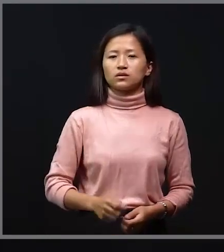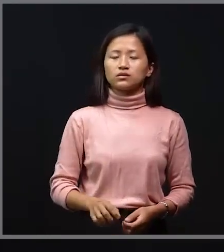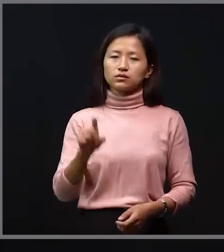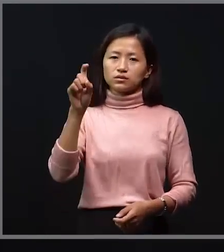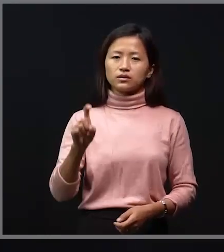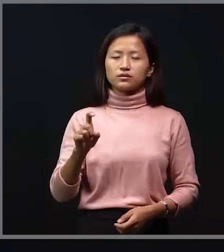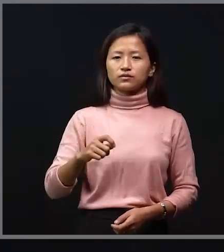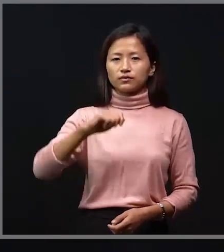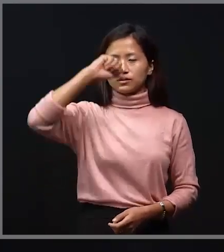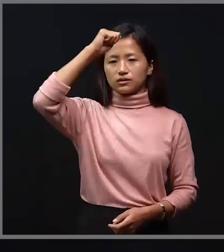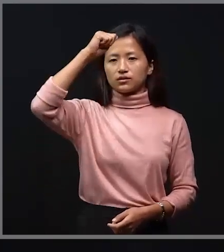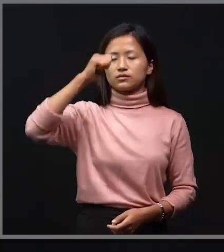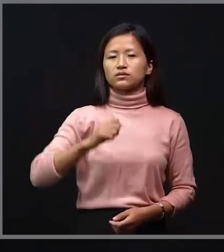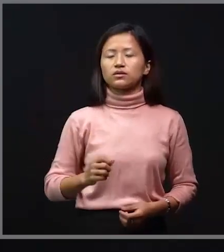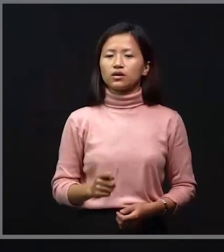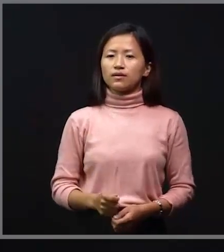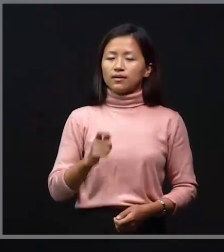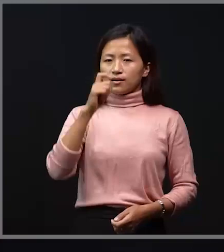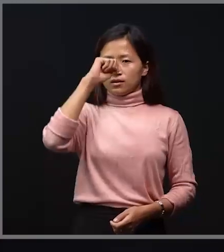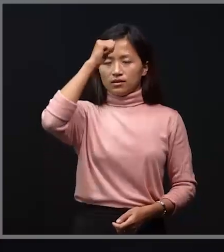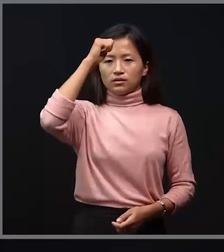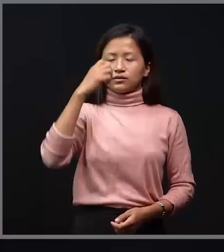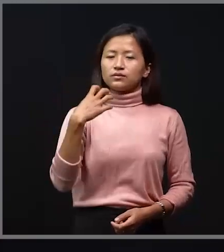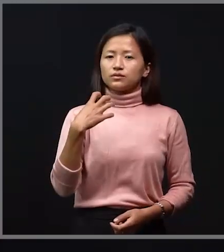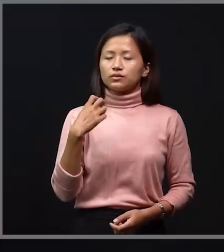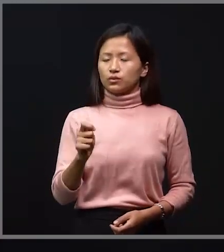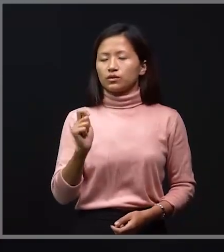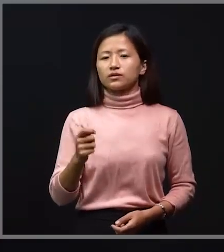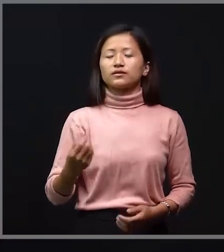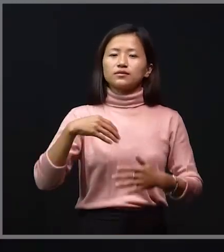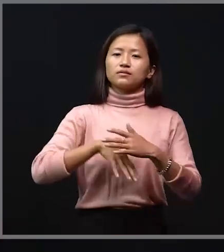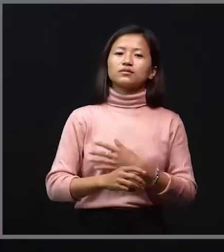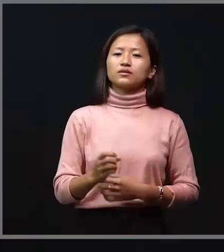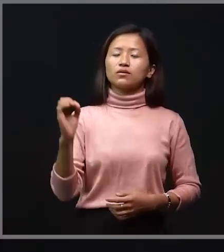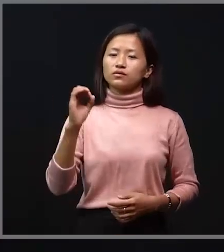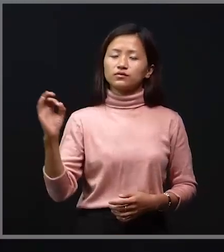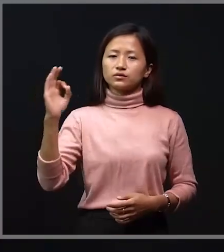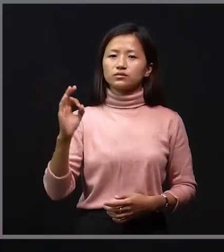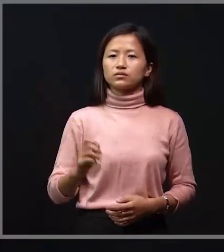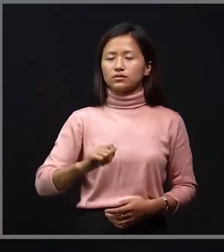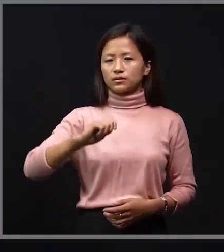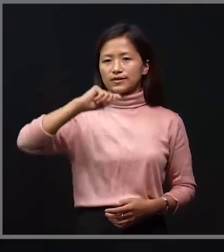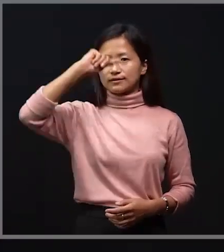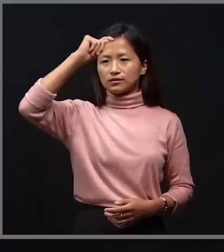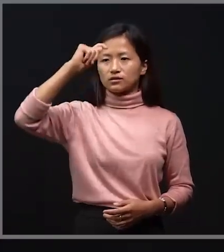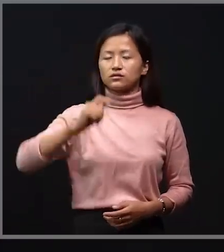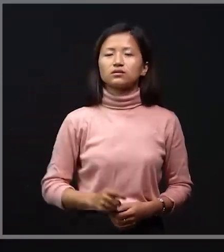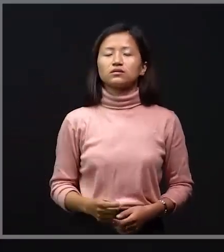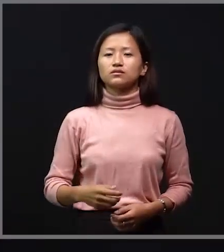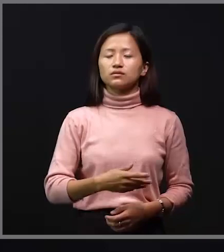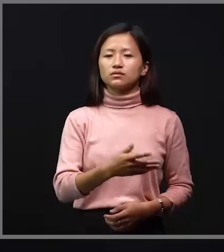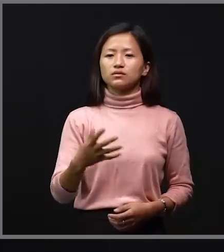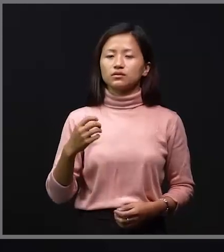But for the Indians to work in the office, okay, they needed to know English. So that was the reason why